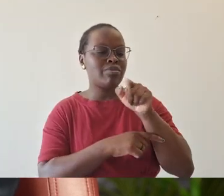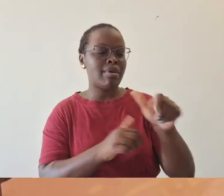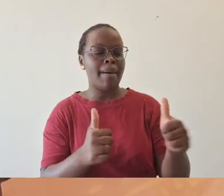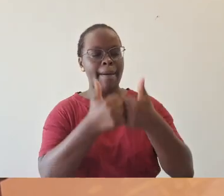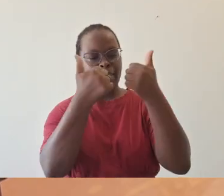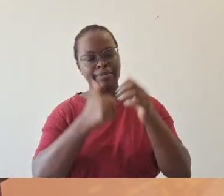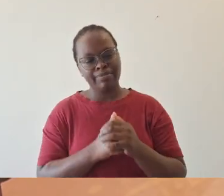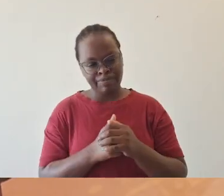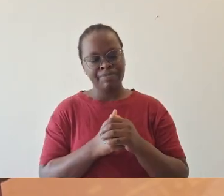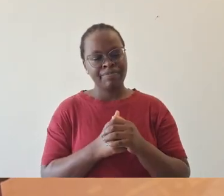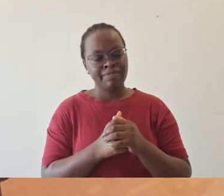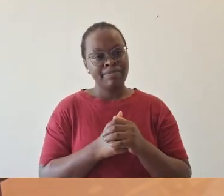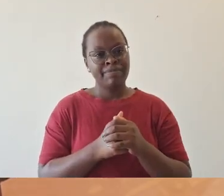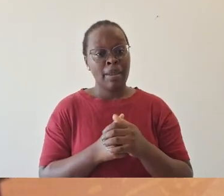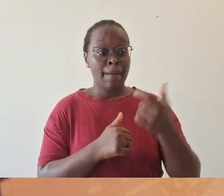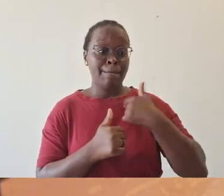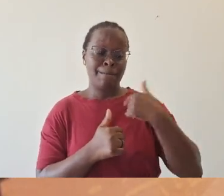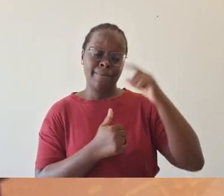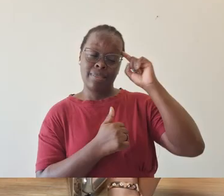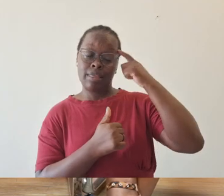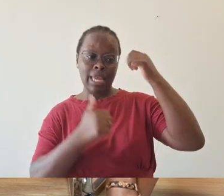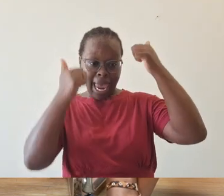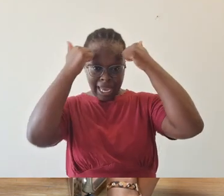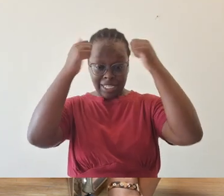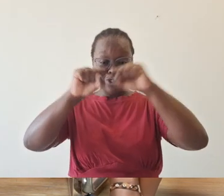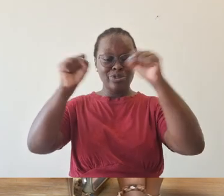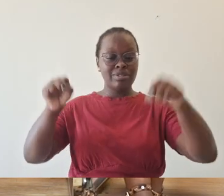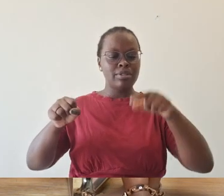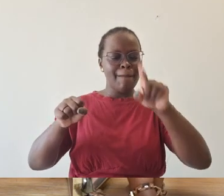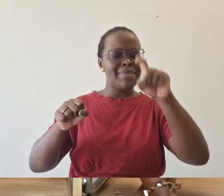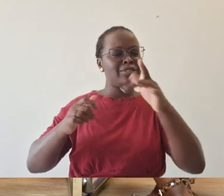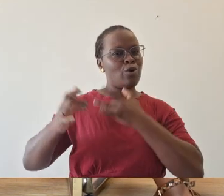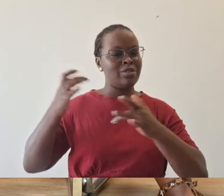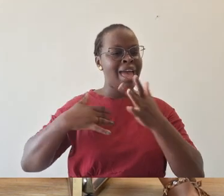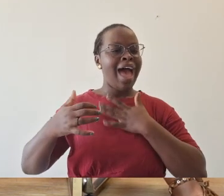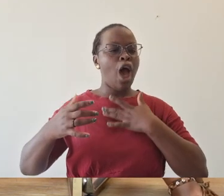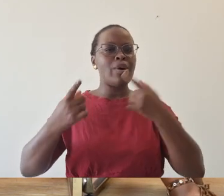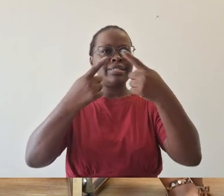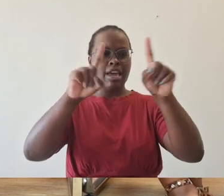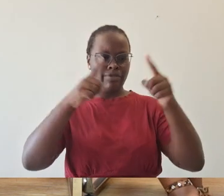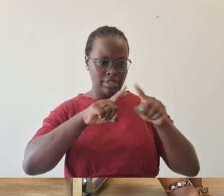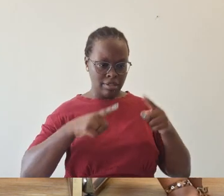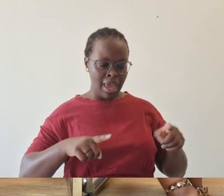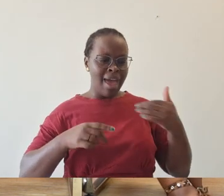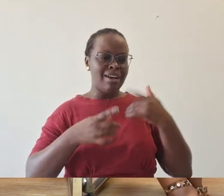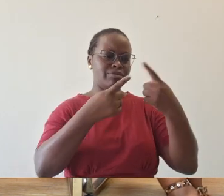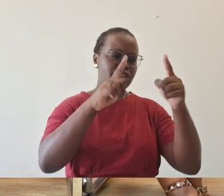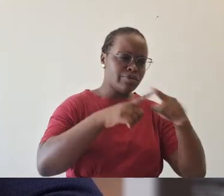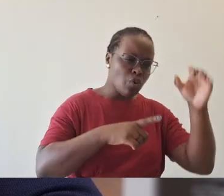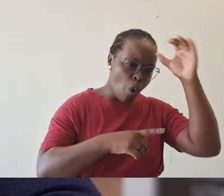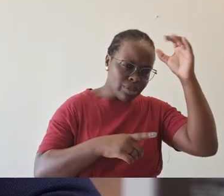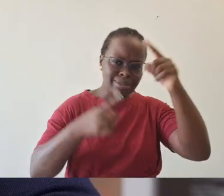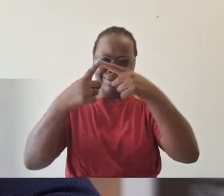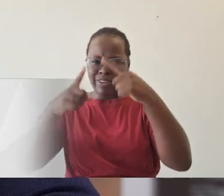there. All right, Ciku, you have our last word. I think our education system needs to consider our diversity. We have different